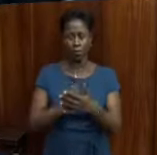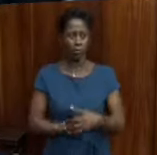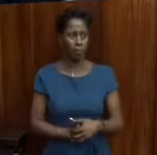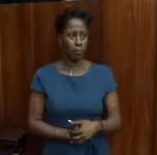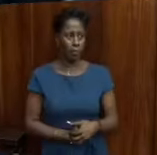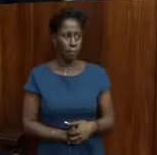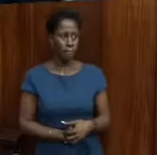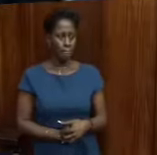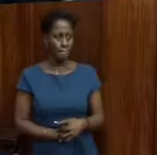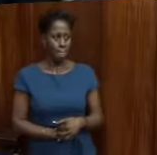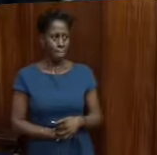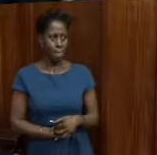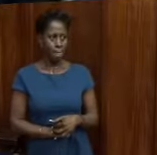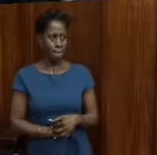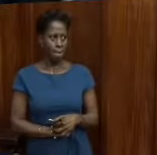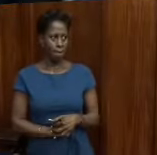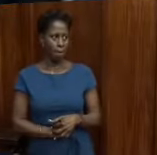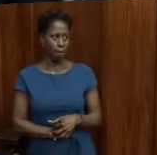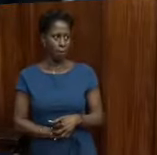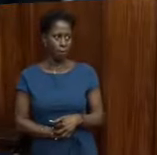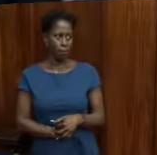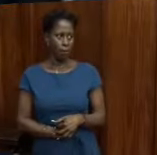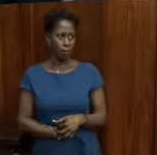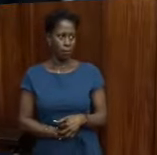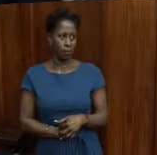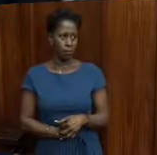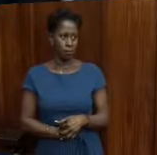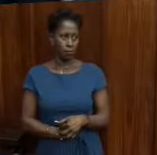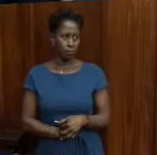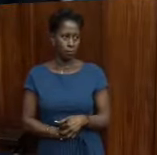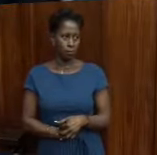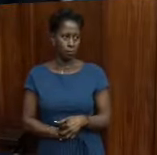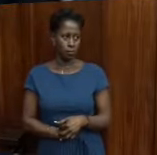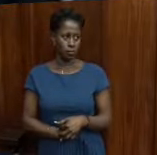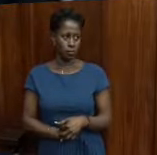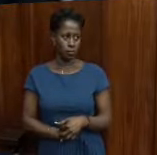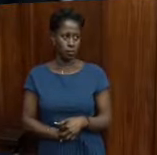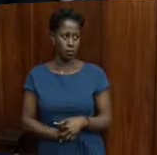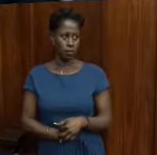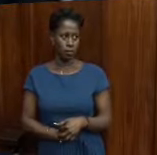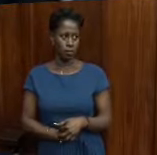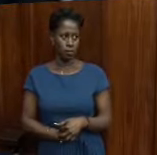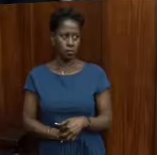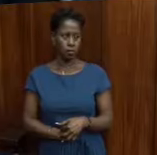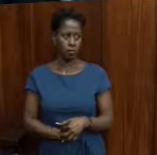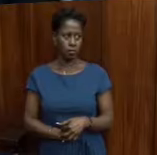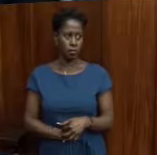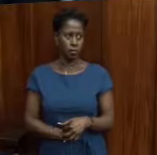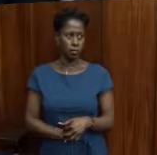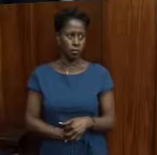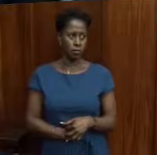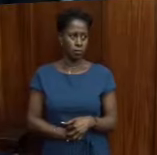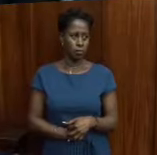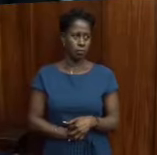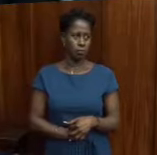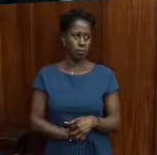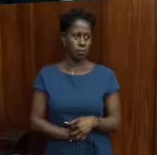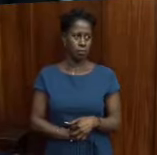efforts to work more closely with GEF in pursuing our shared objectives. Mr.